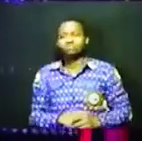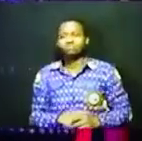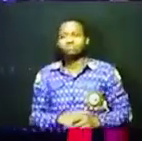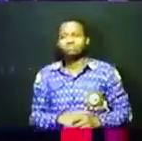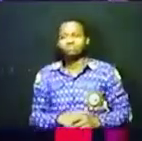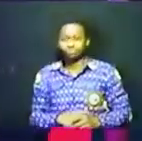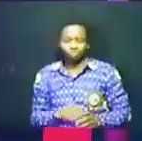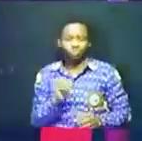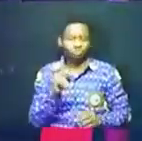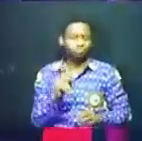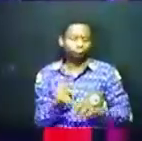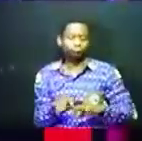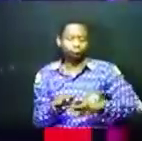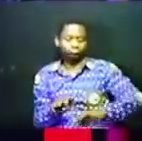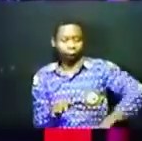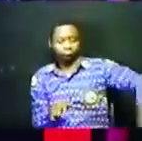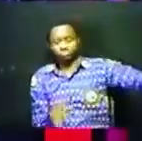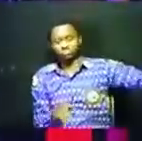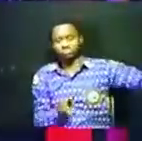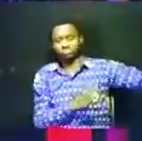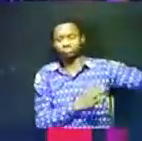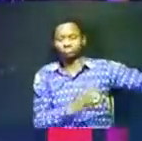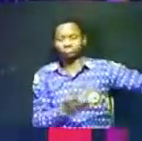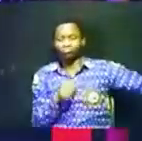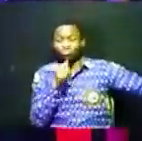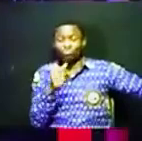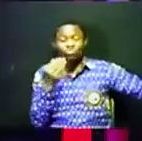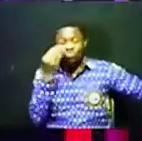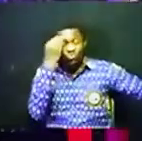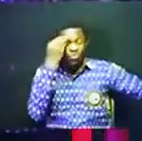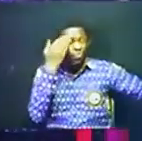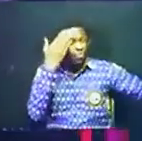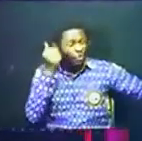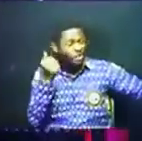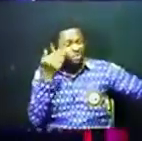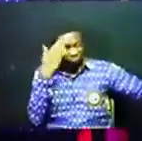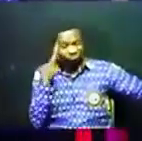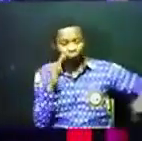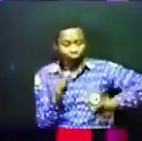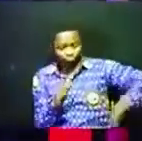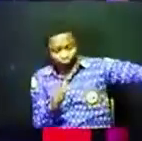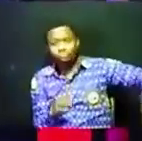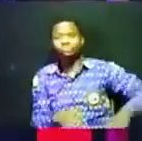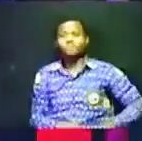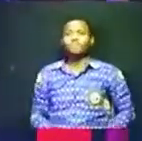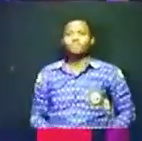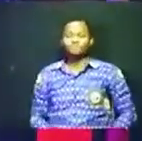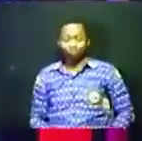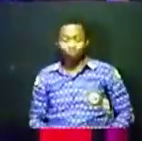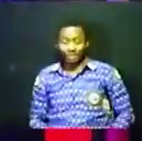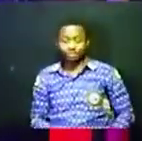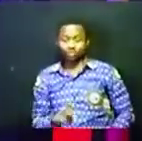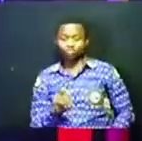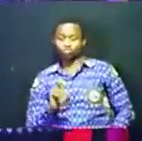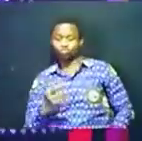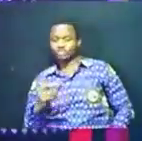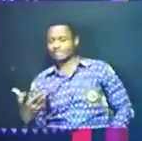Then the lawyer said, you stand aside. So the second and the third